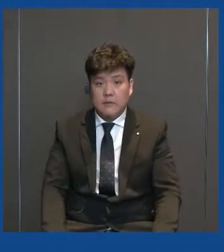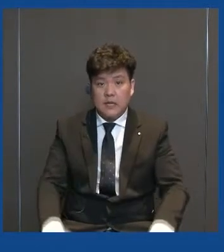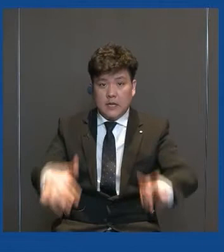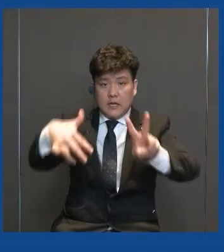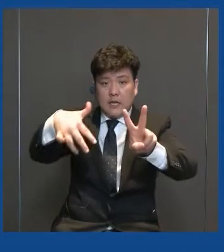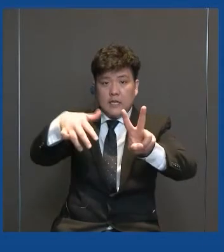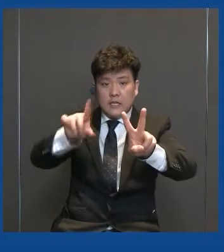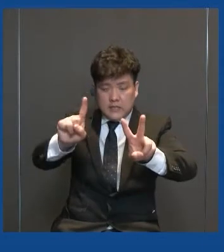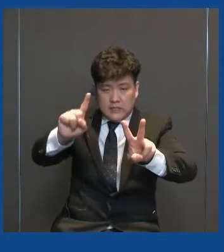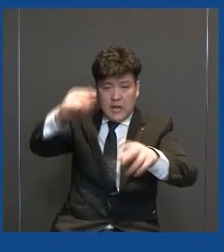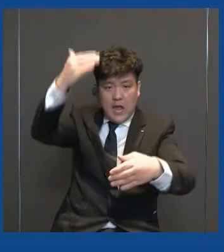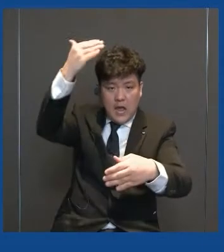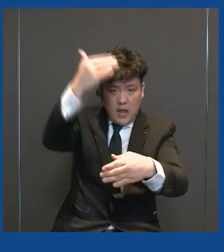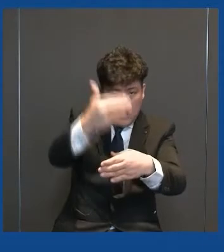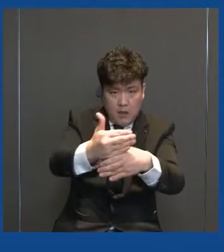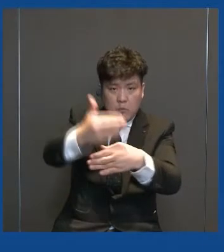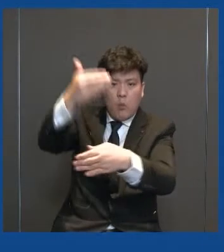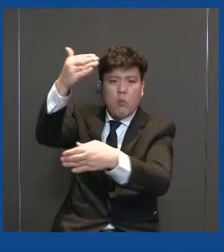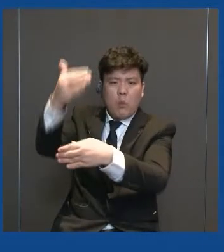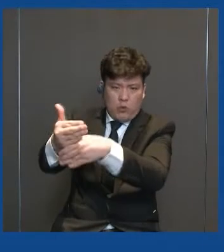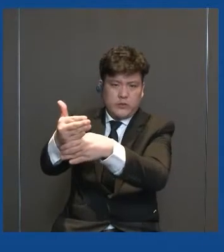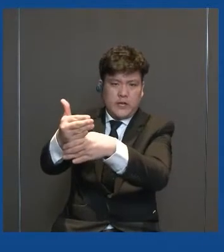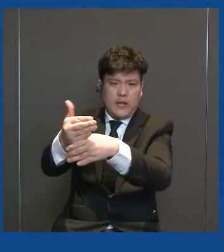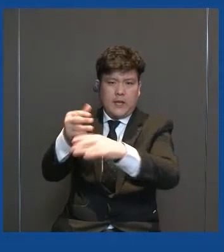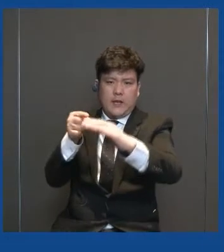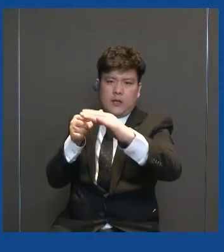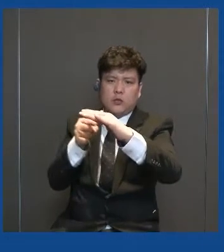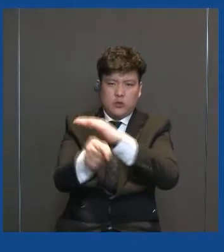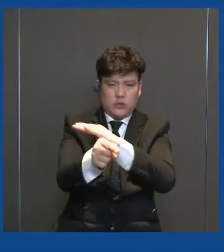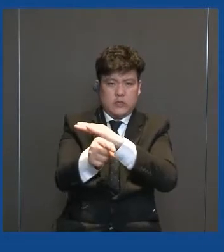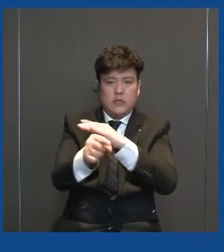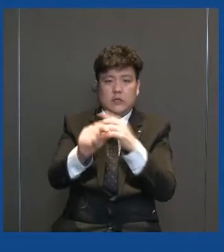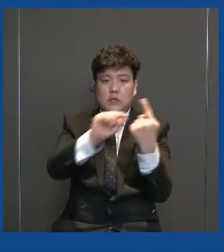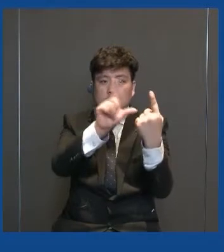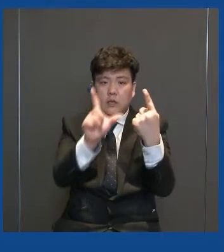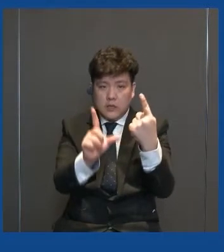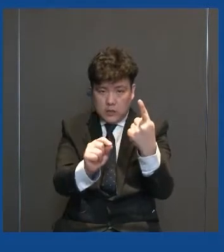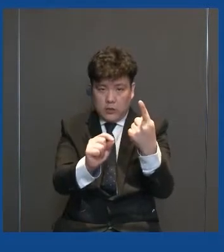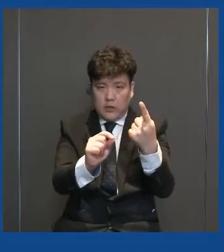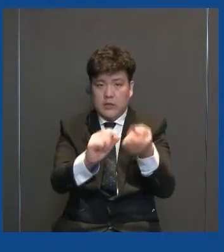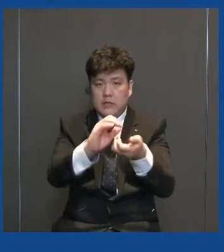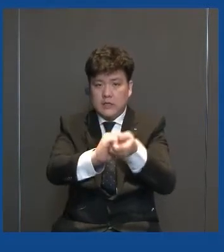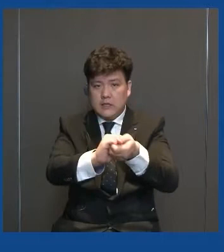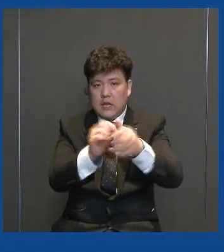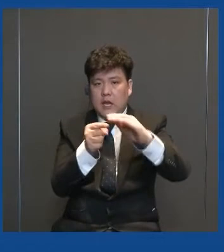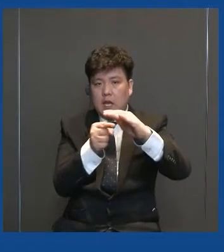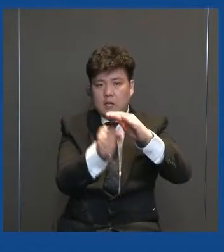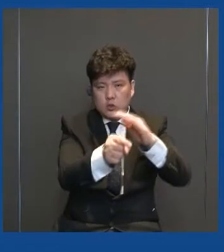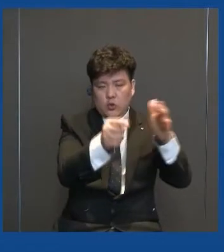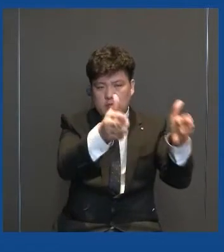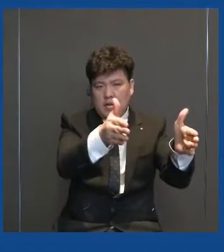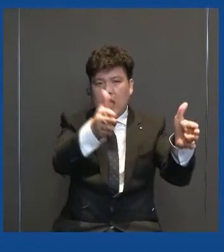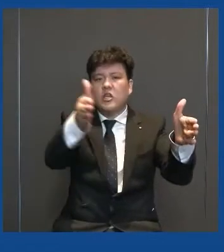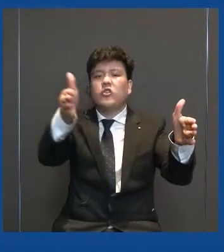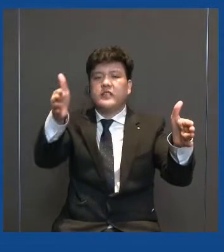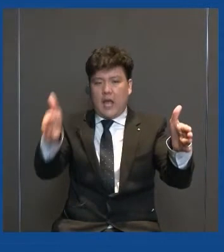in January, restrictions were further expanded due to the fear of the mutated